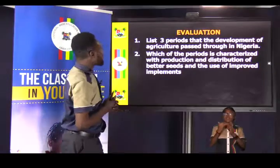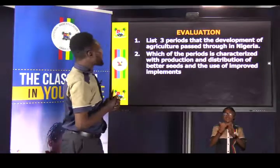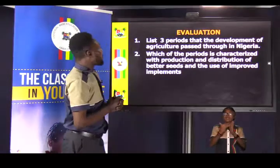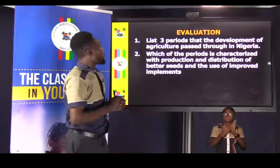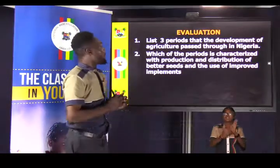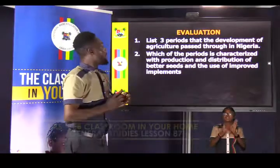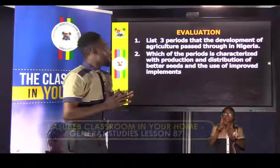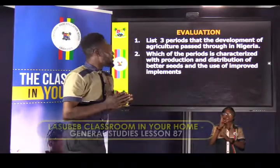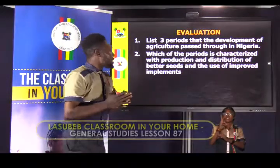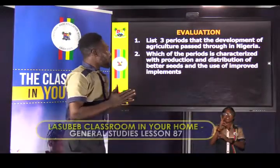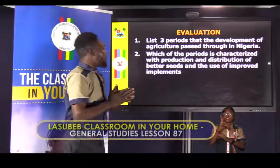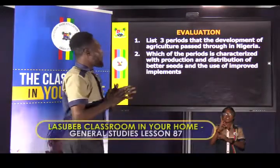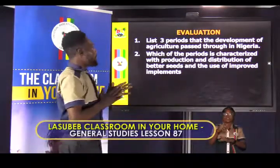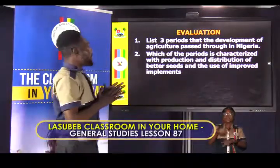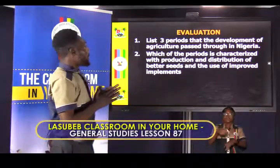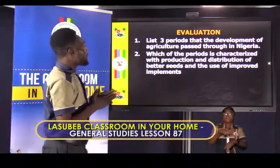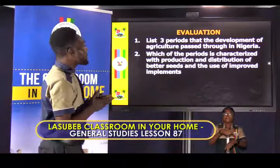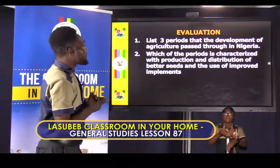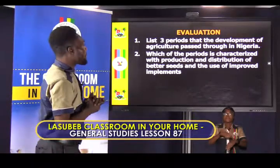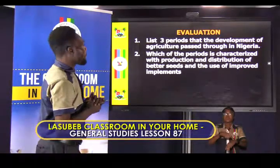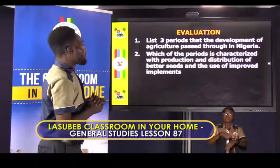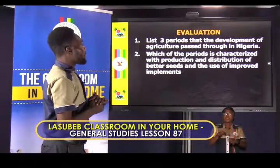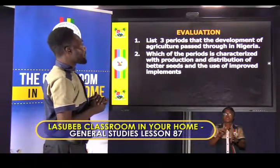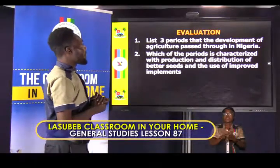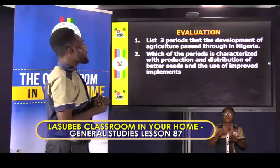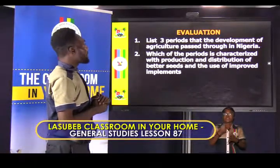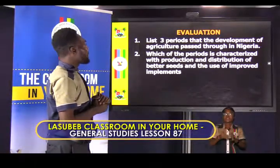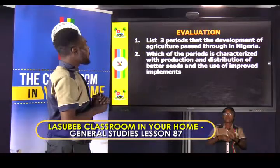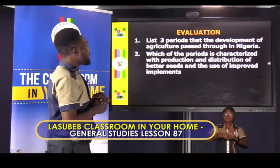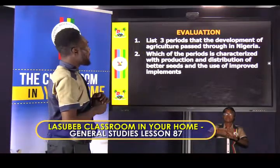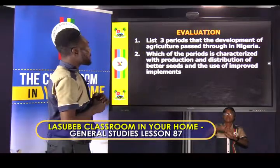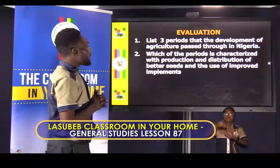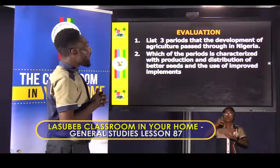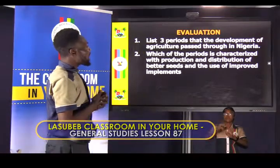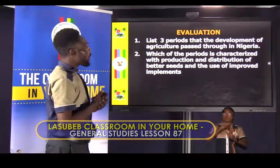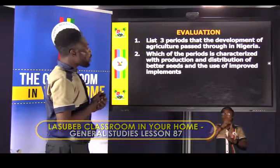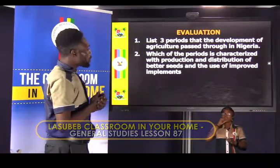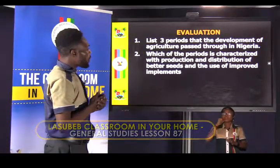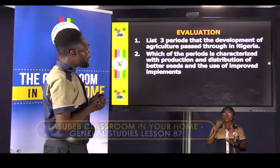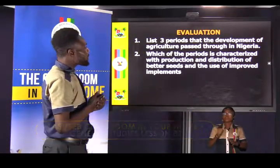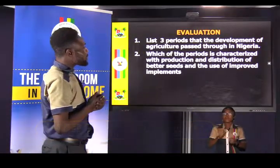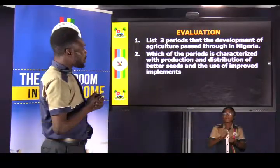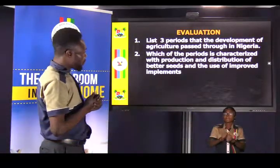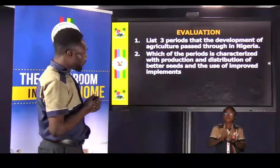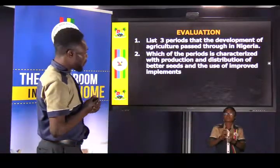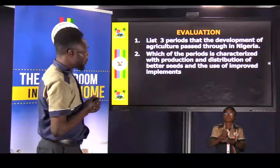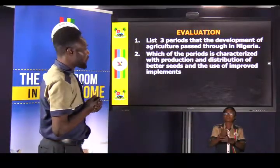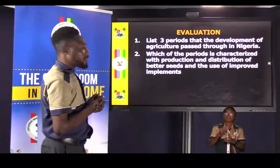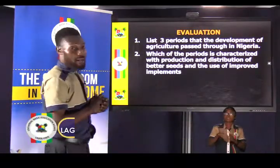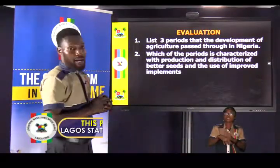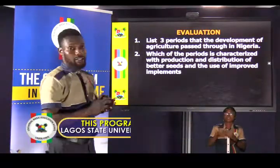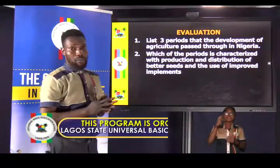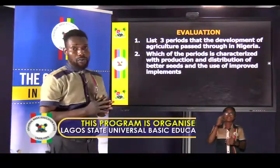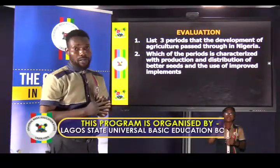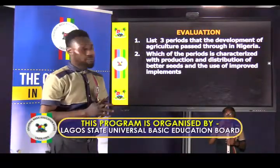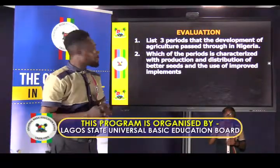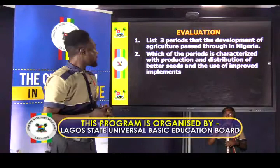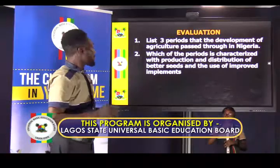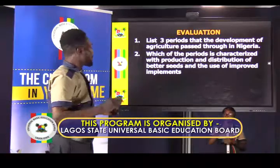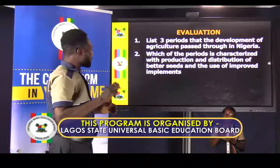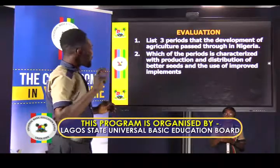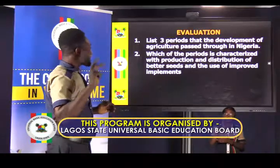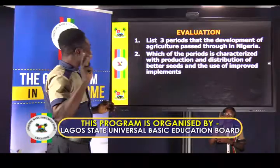Questions. List 3 periods that the development of agriculture passed through in